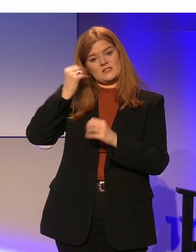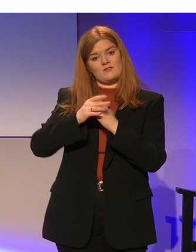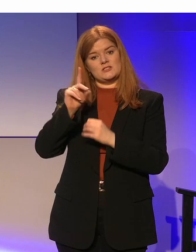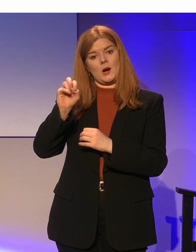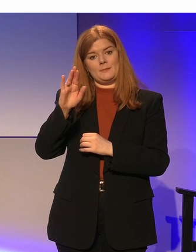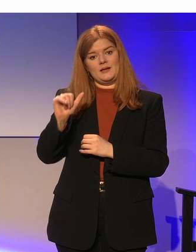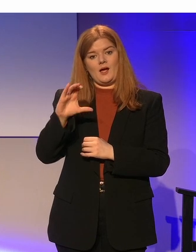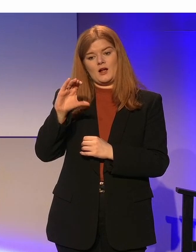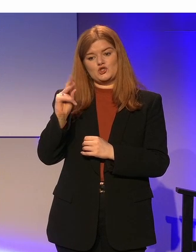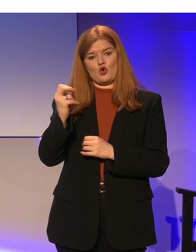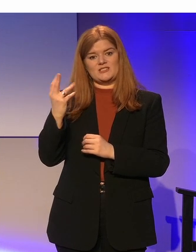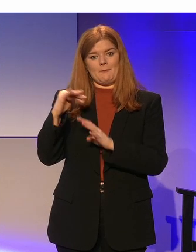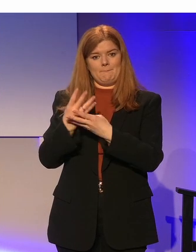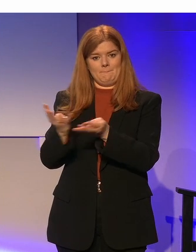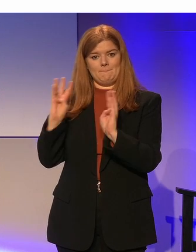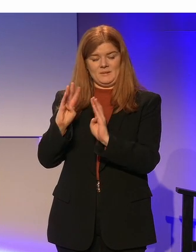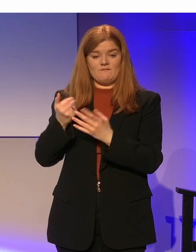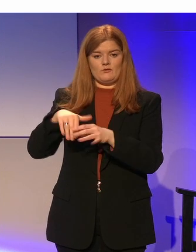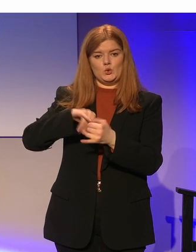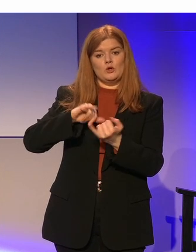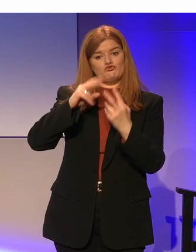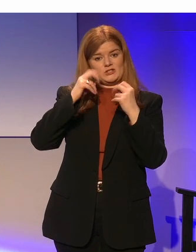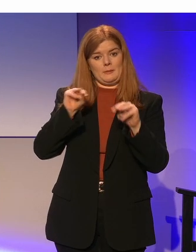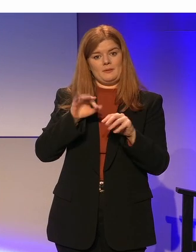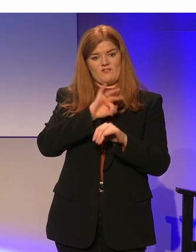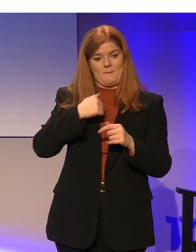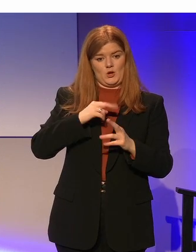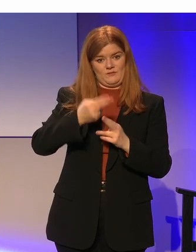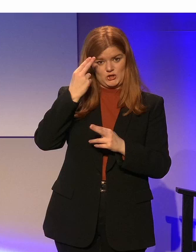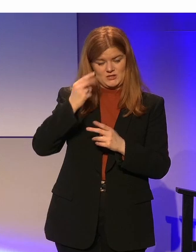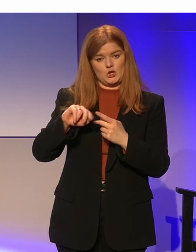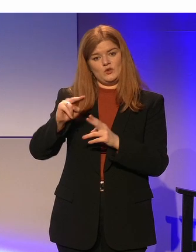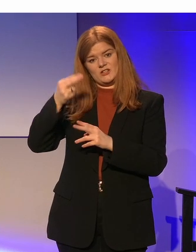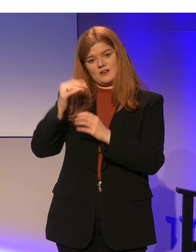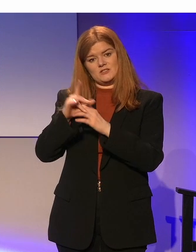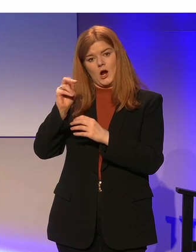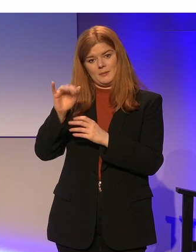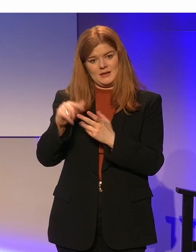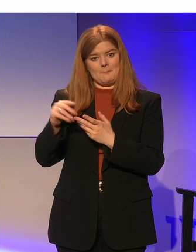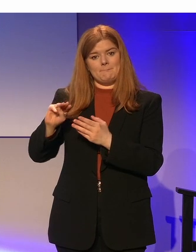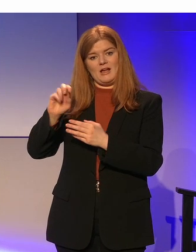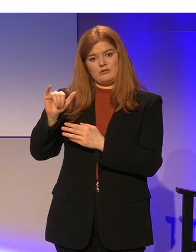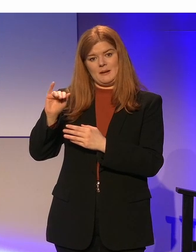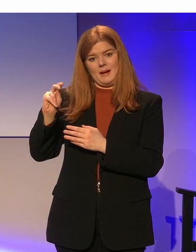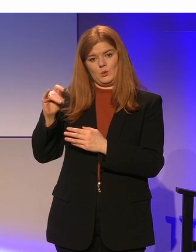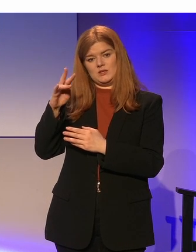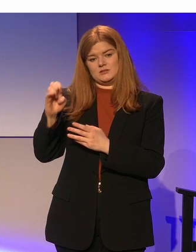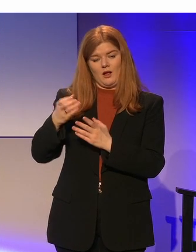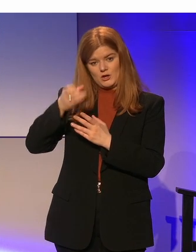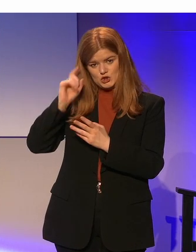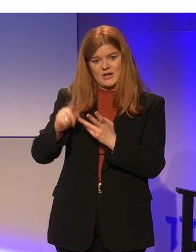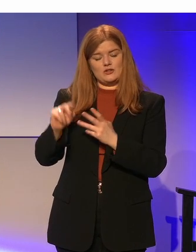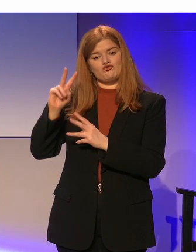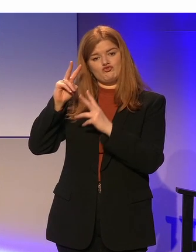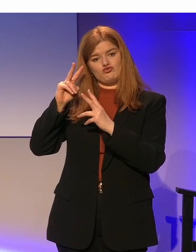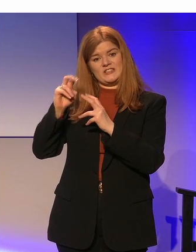Derby Consortium, which involved researchers from my university, the University of Derby, also Mary Immaculate College, and also a